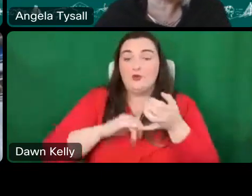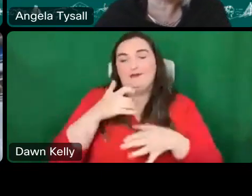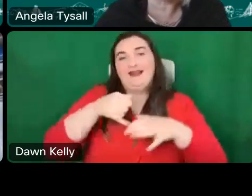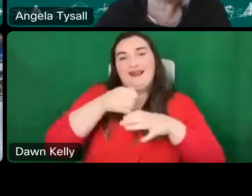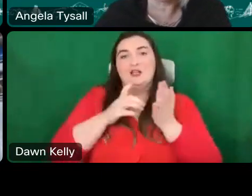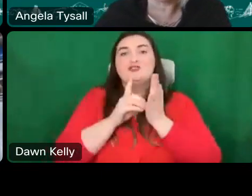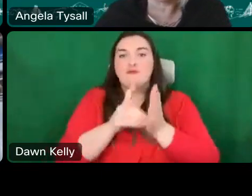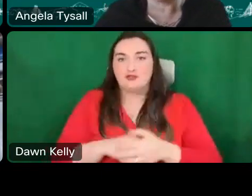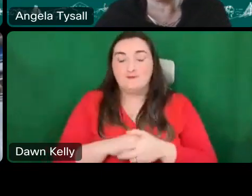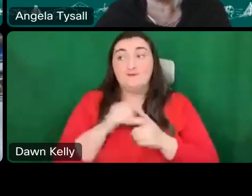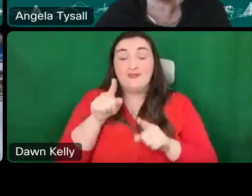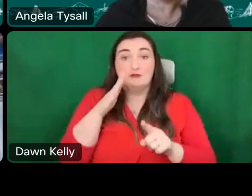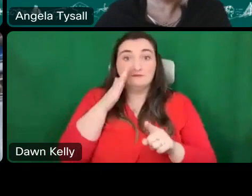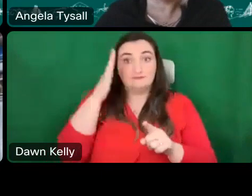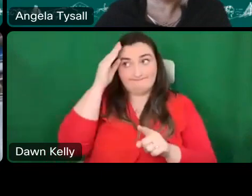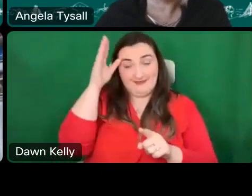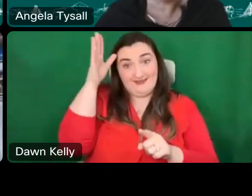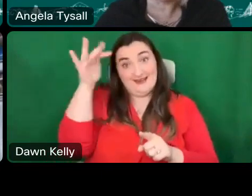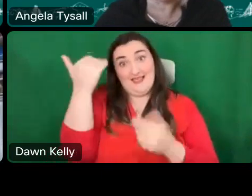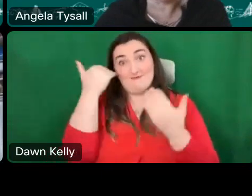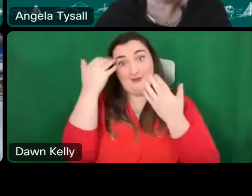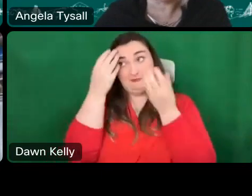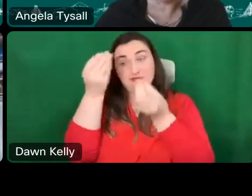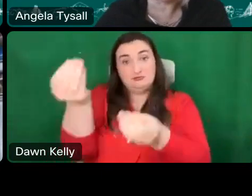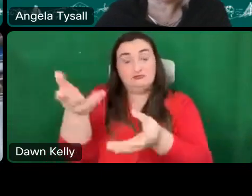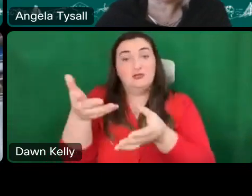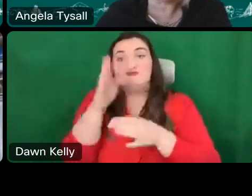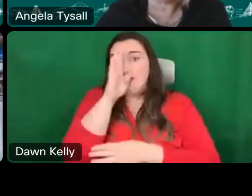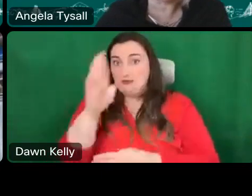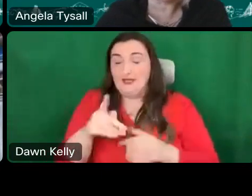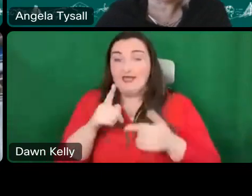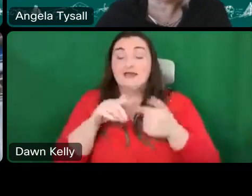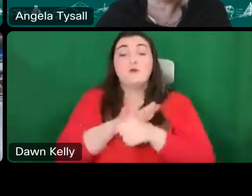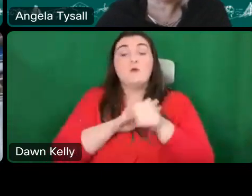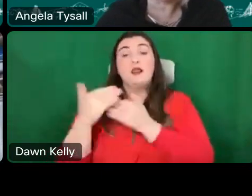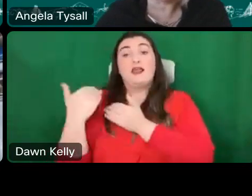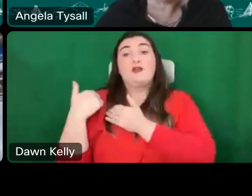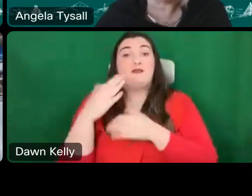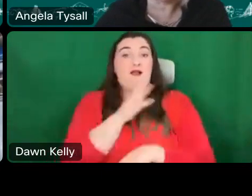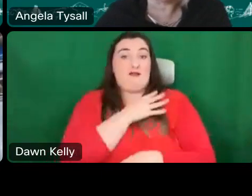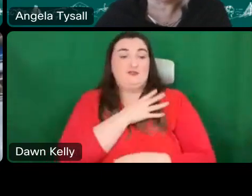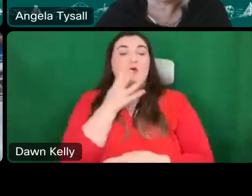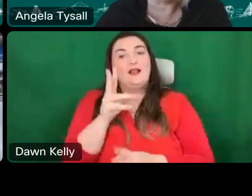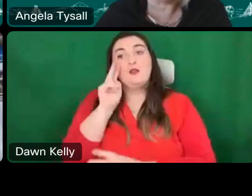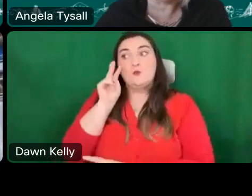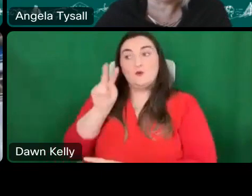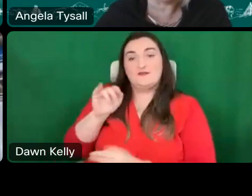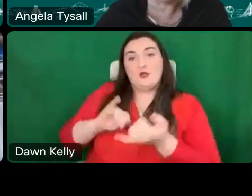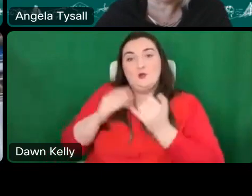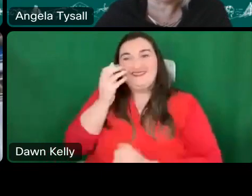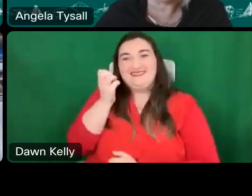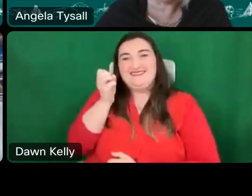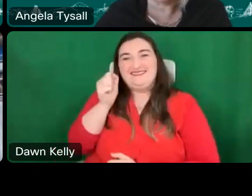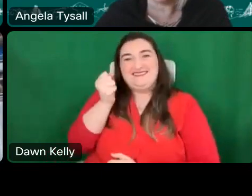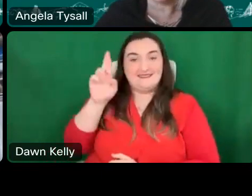they're informed immediately, and the local accountable officer will then notify the senior accountable officer,